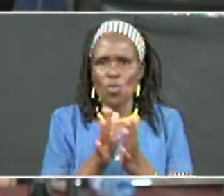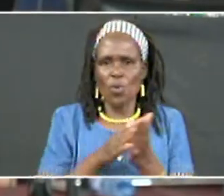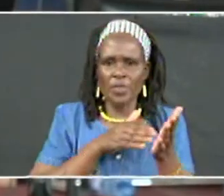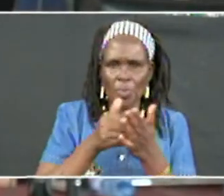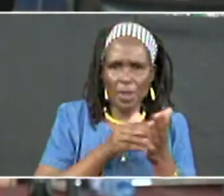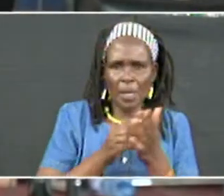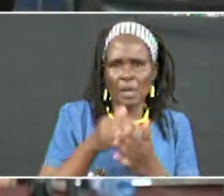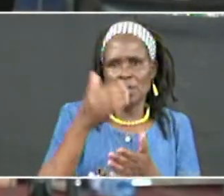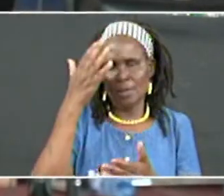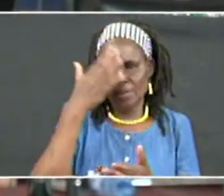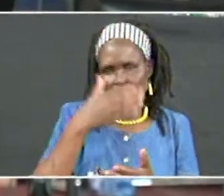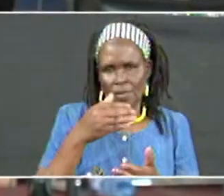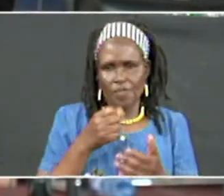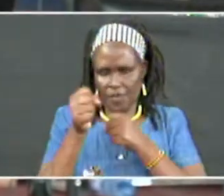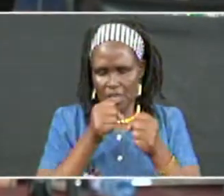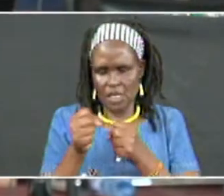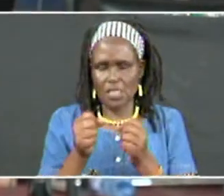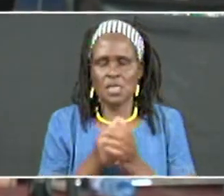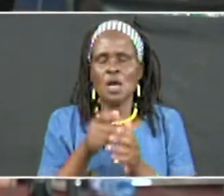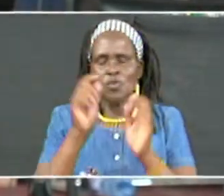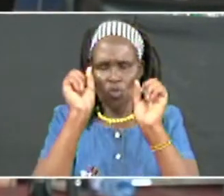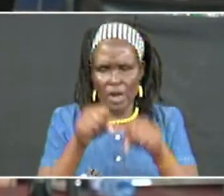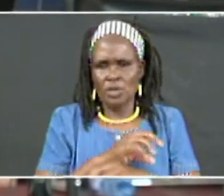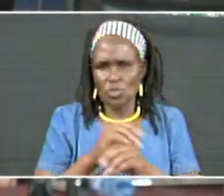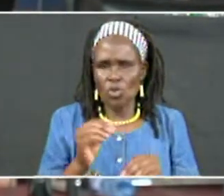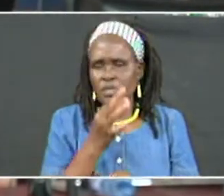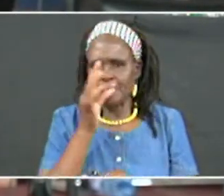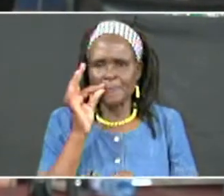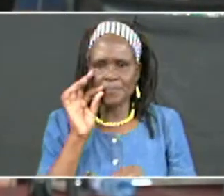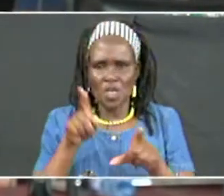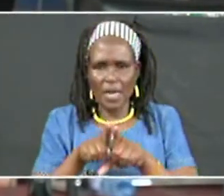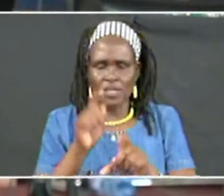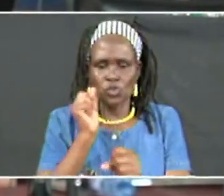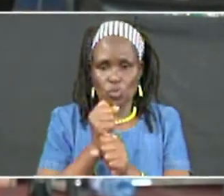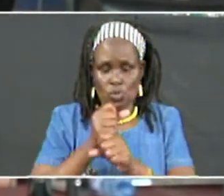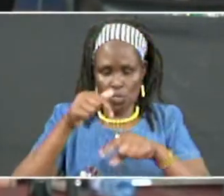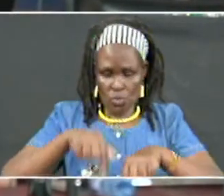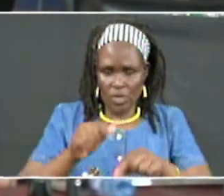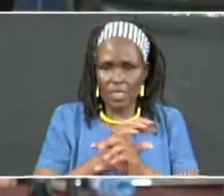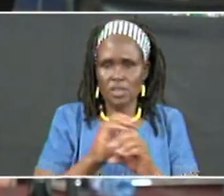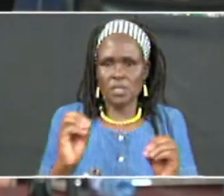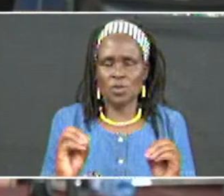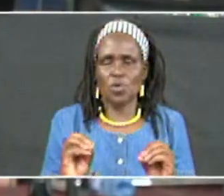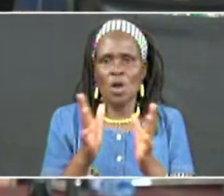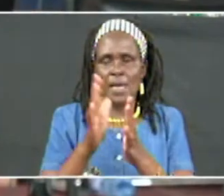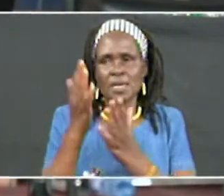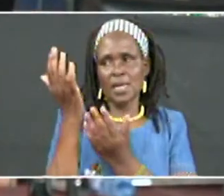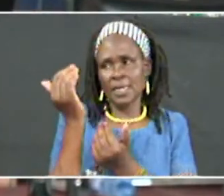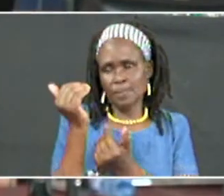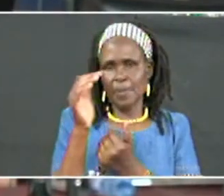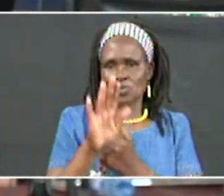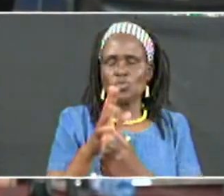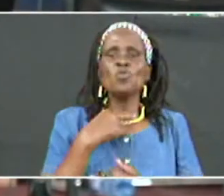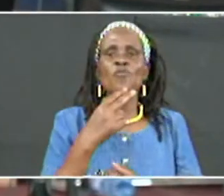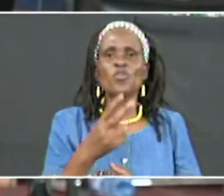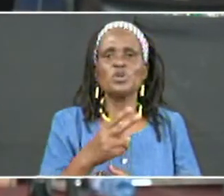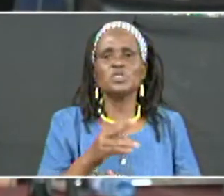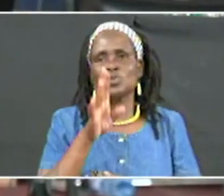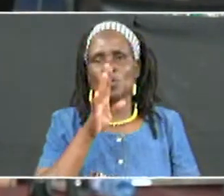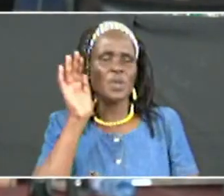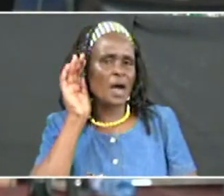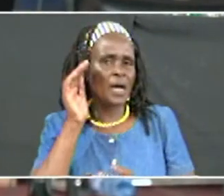fists. You cannot fast as you do today and expect your voice to be heard on